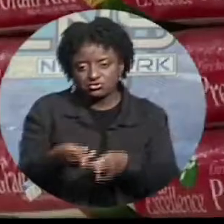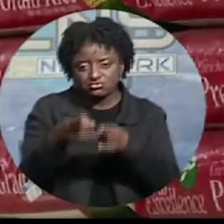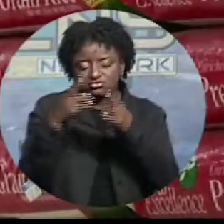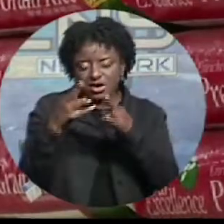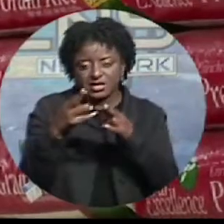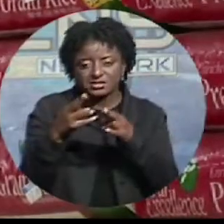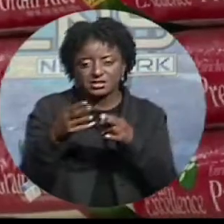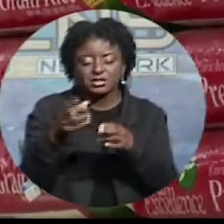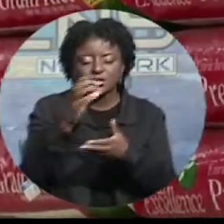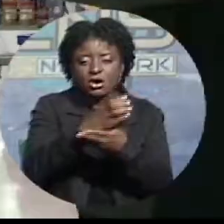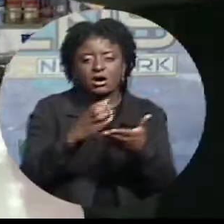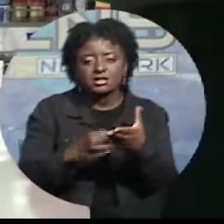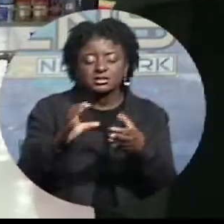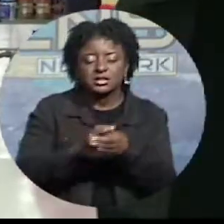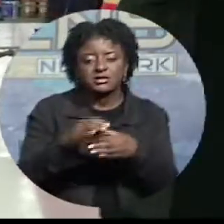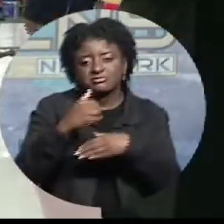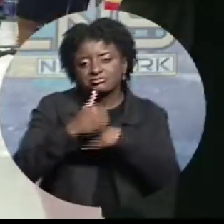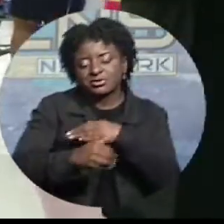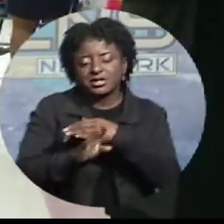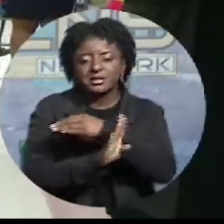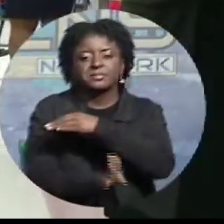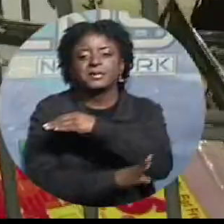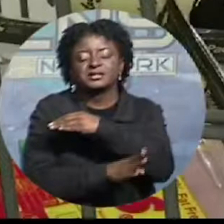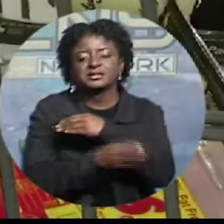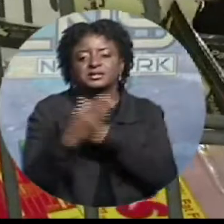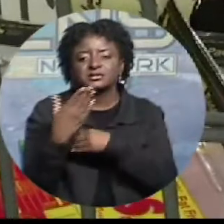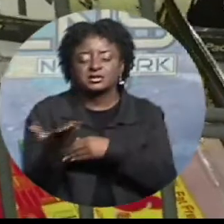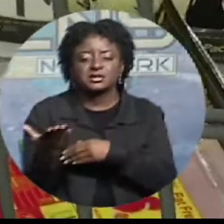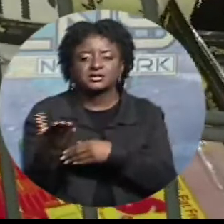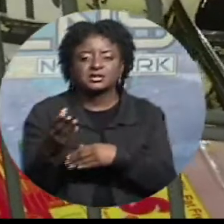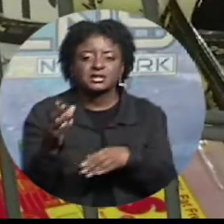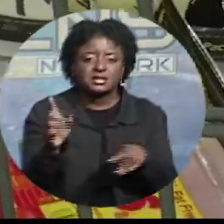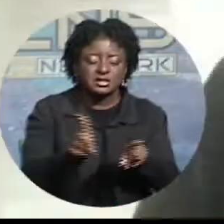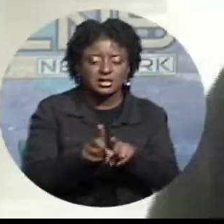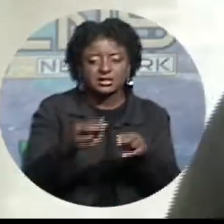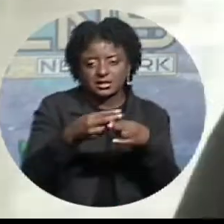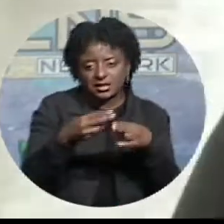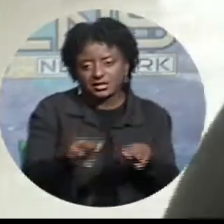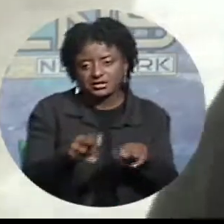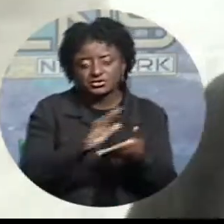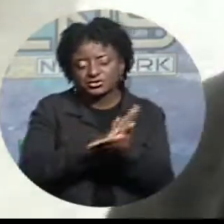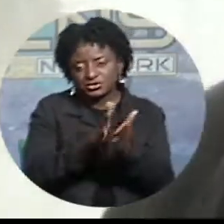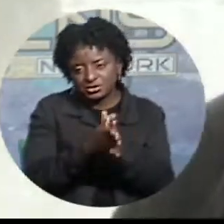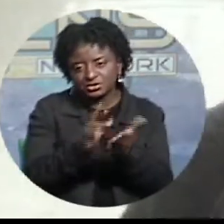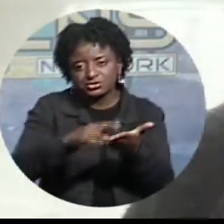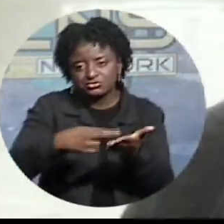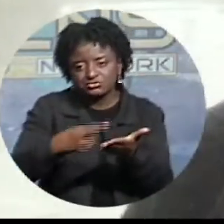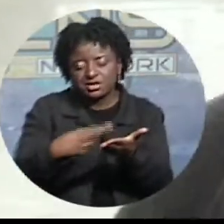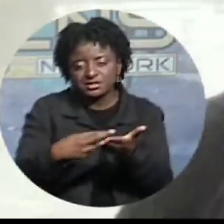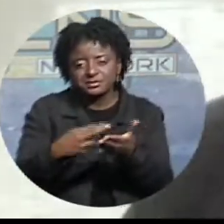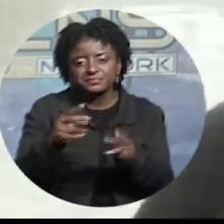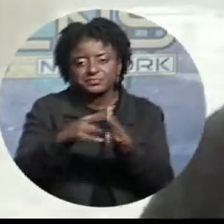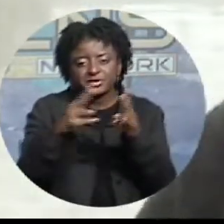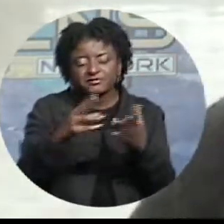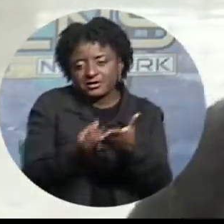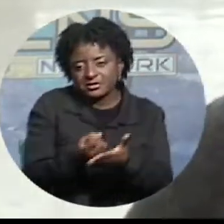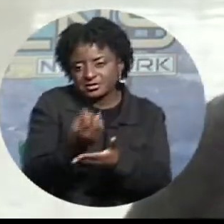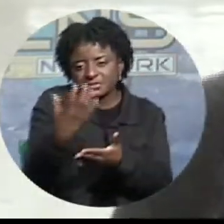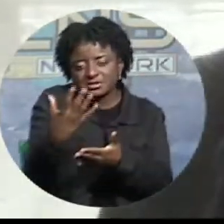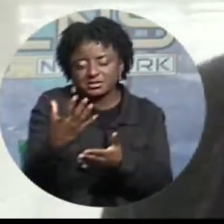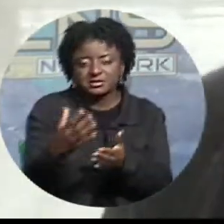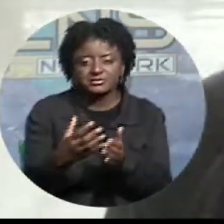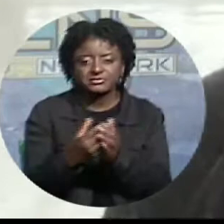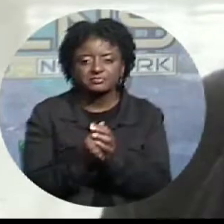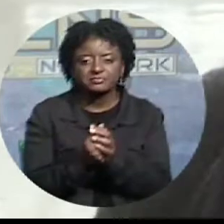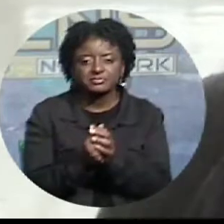cheese, rice, and are finding it more difficult to make a dollar stretch. Very expensive right now, and it's very difficult